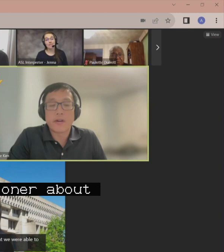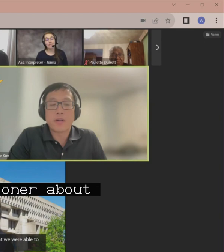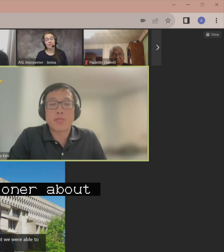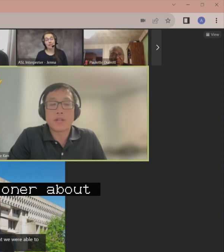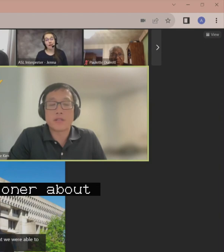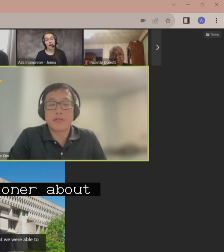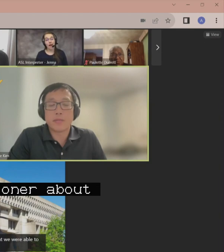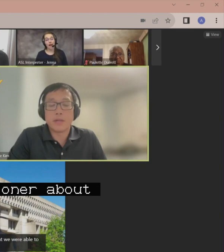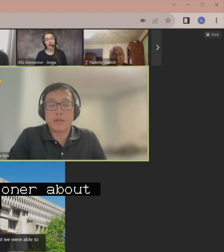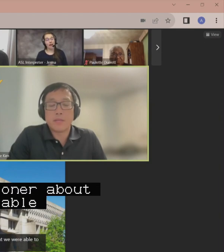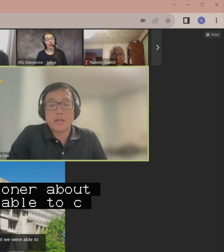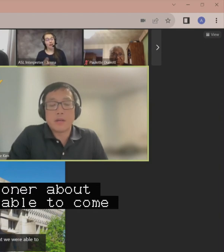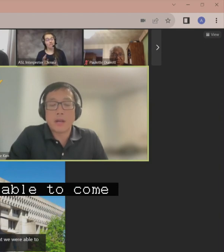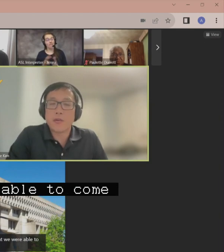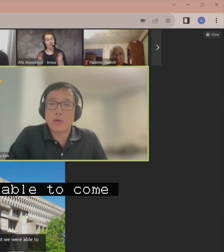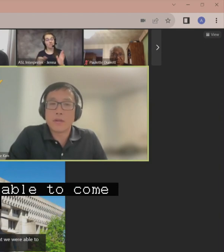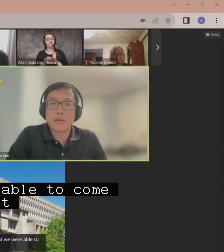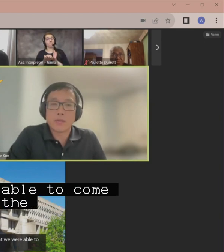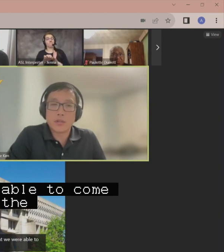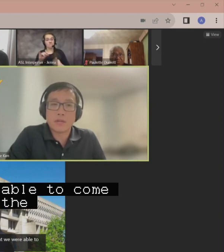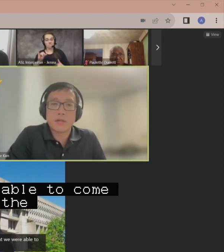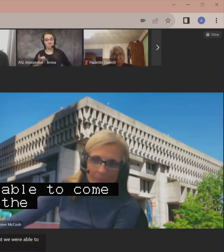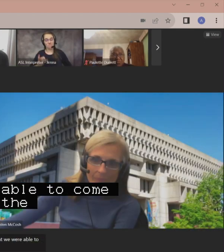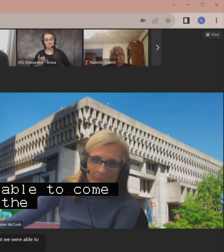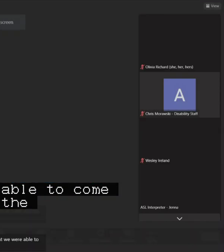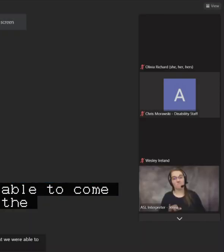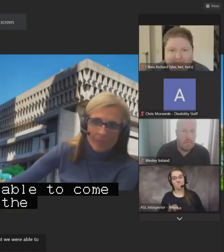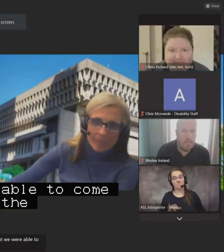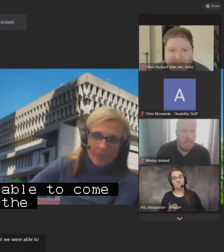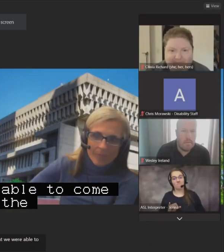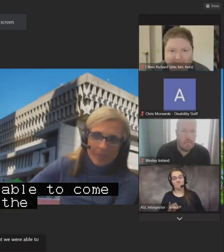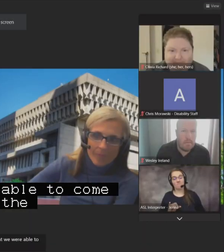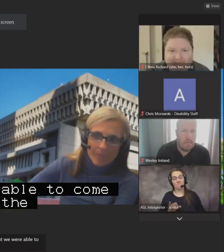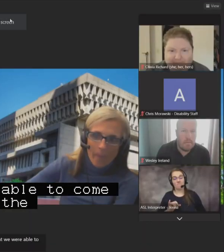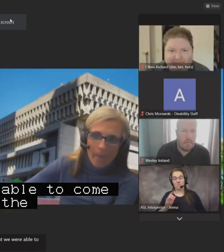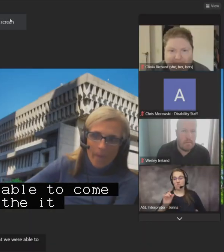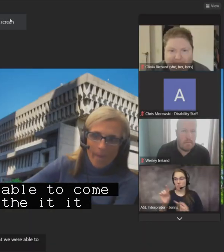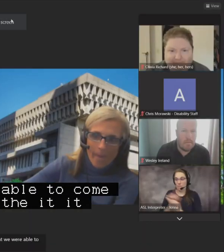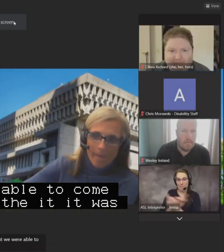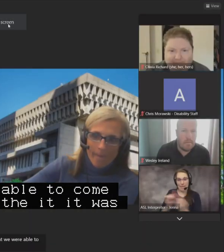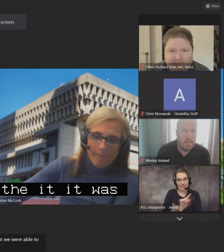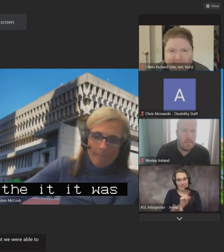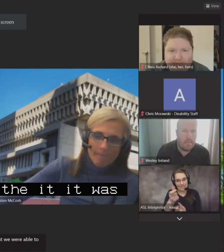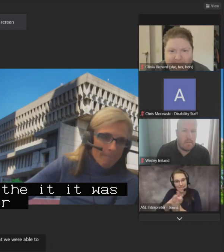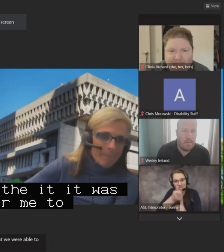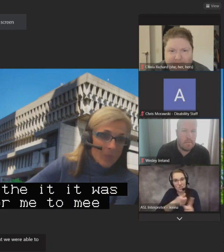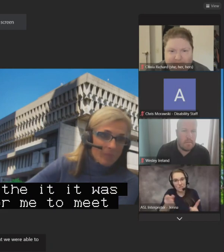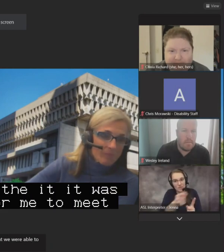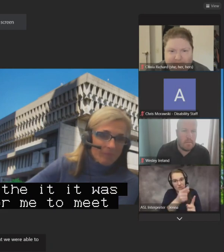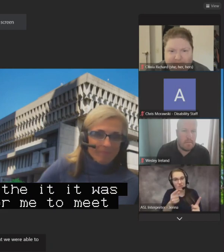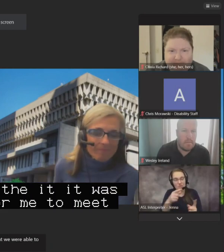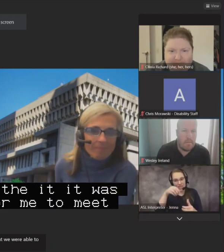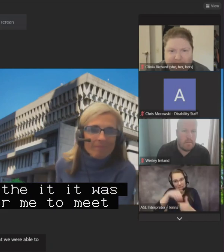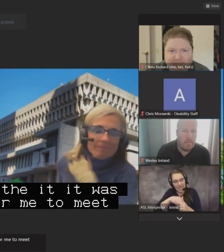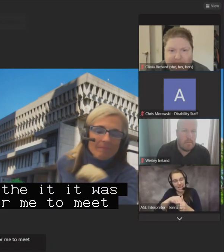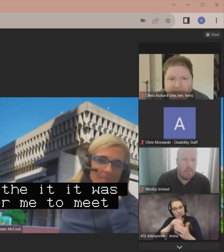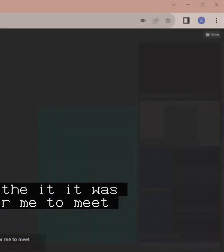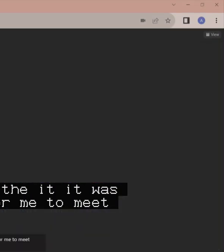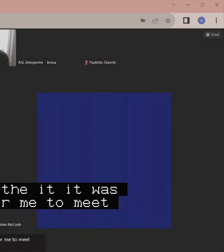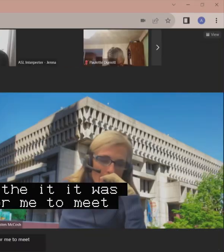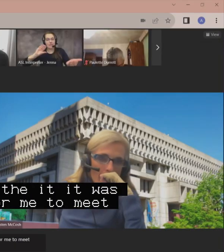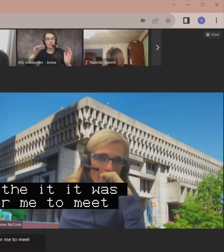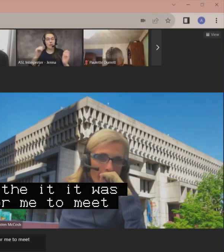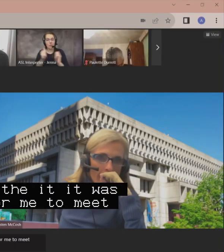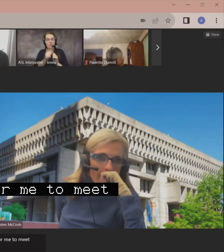it was very impressive for me to meet everyone on the commission in person versus being on Zoom. And